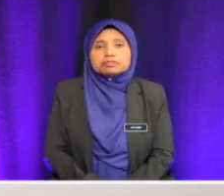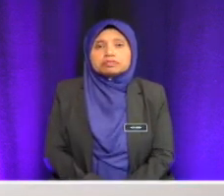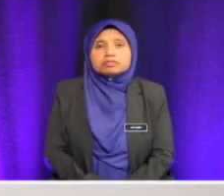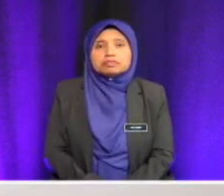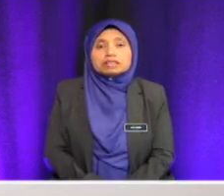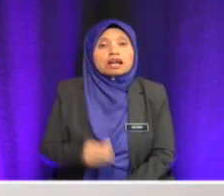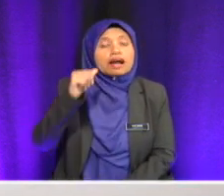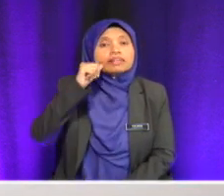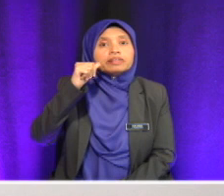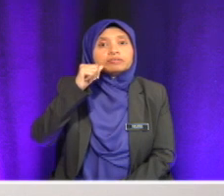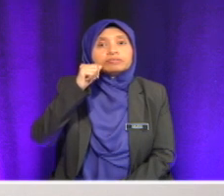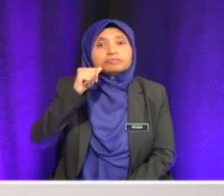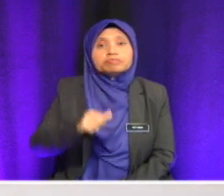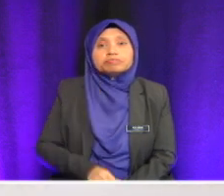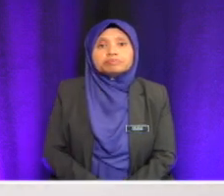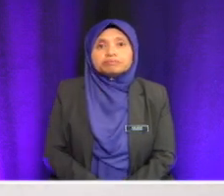Anna. Go ahead, Anna.